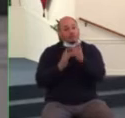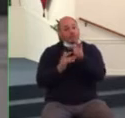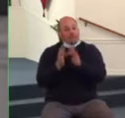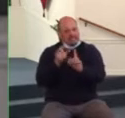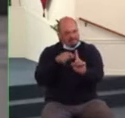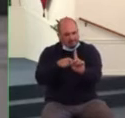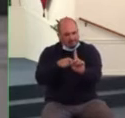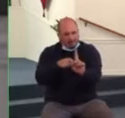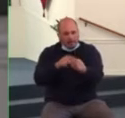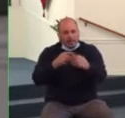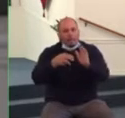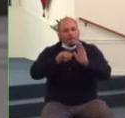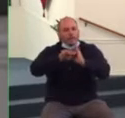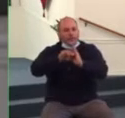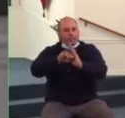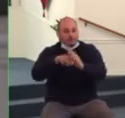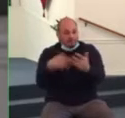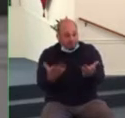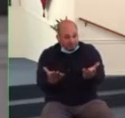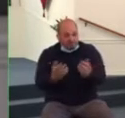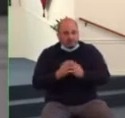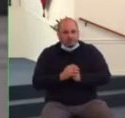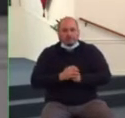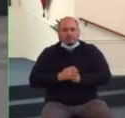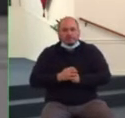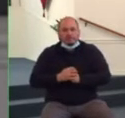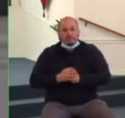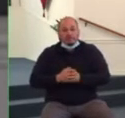and welcomes him or her.